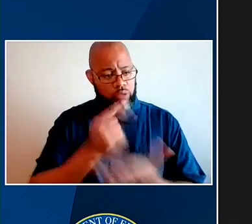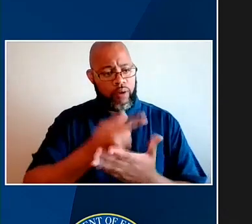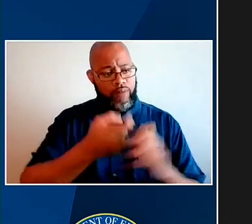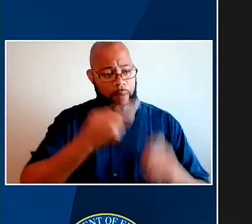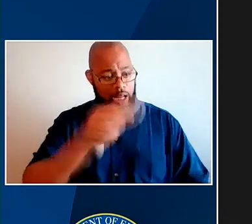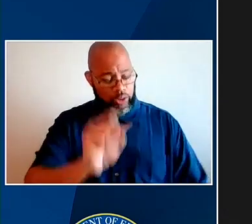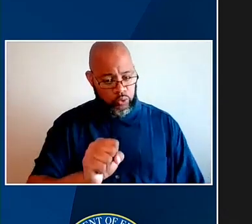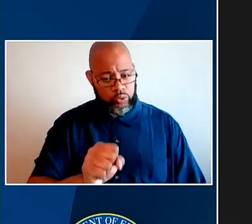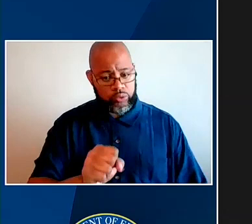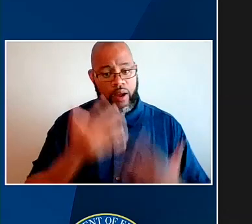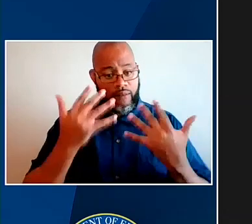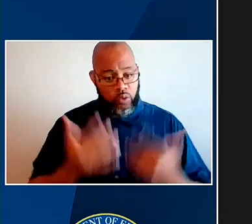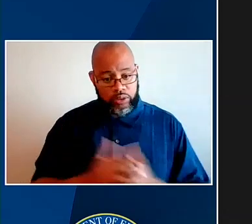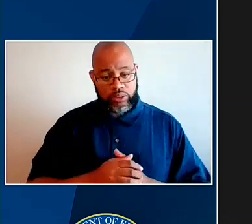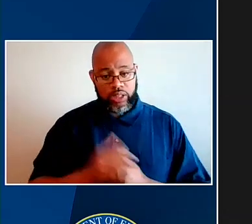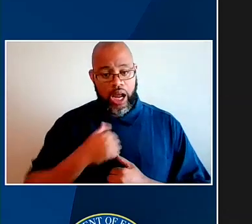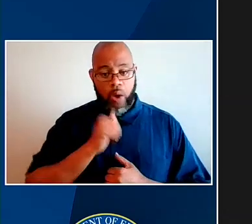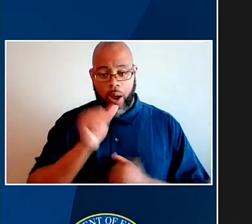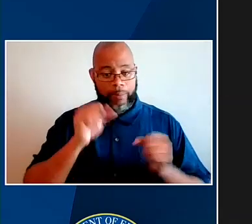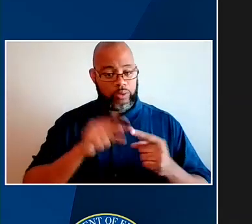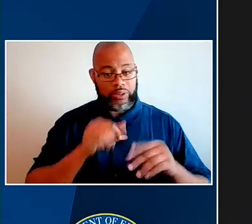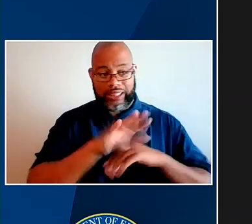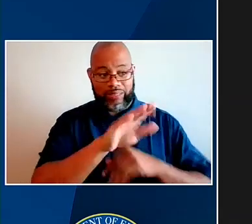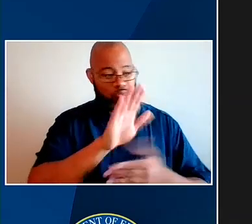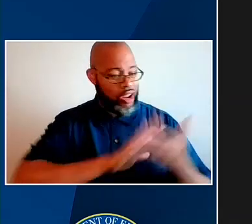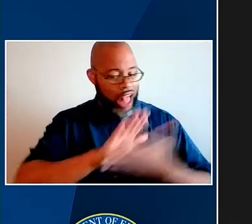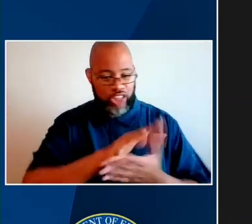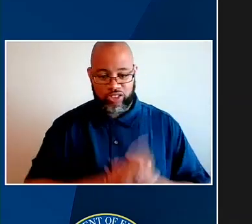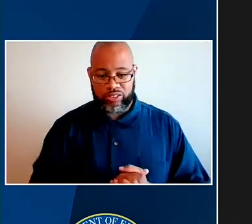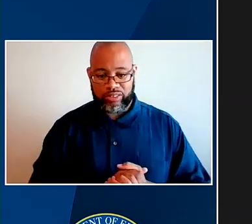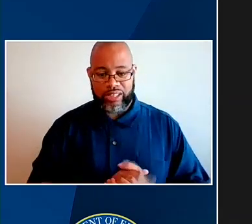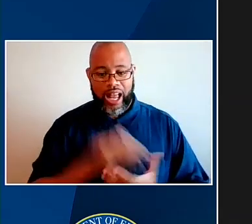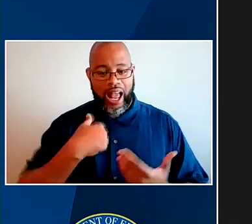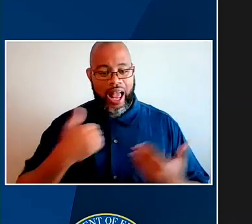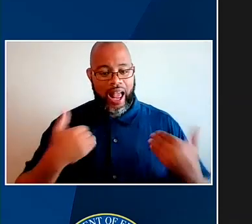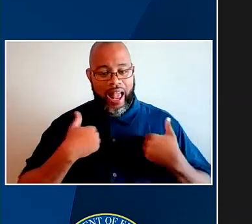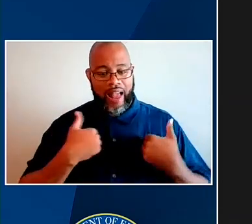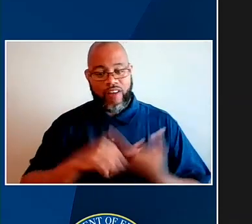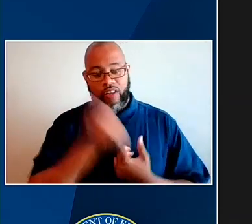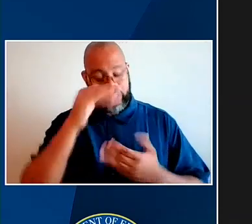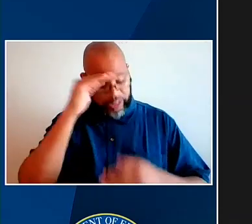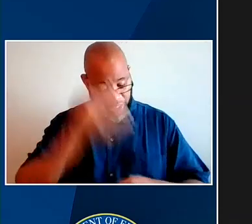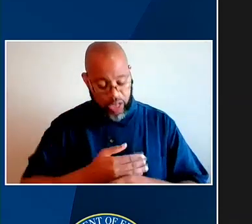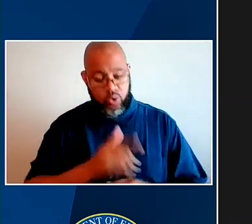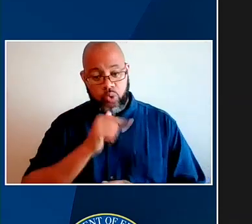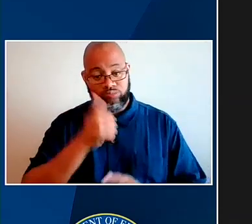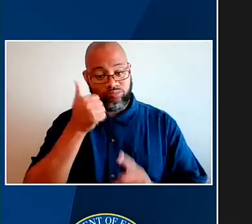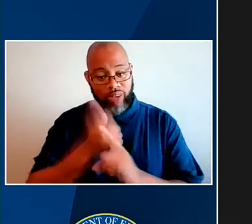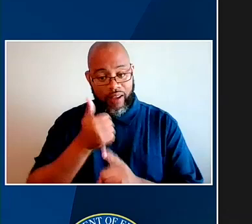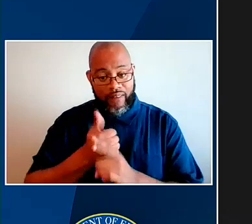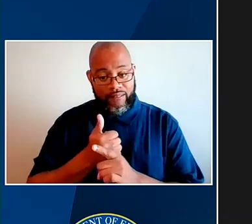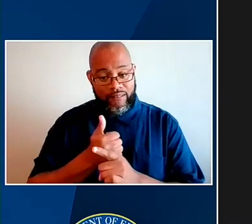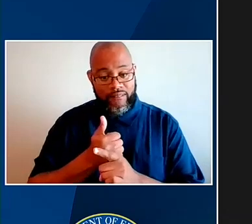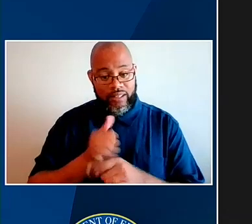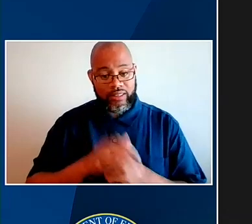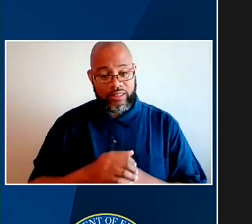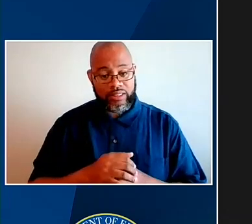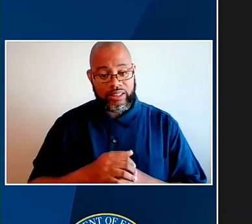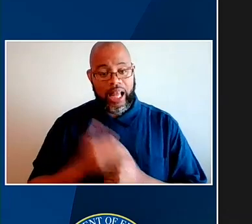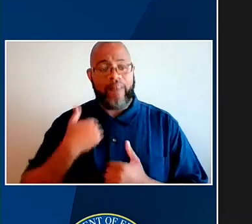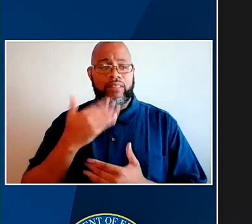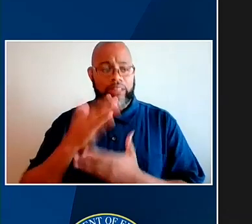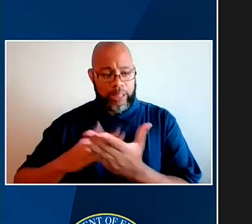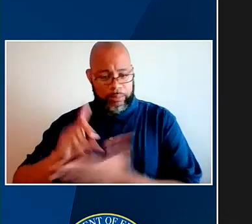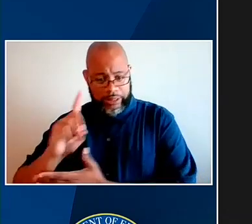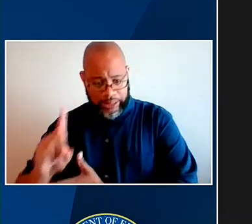school. Unfortunately, I won't be able to send him to college. And I have another son who is suffering from some disabilities.